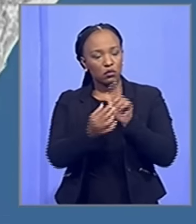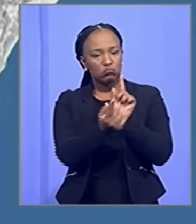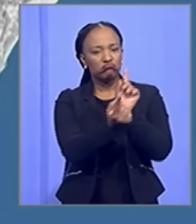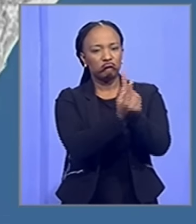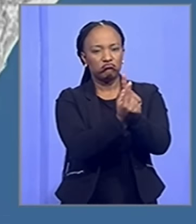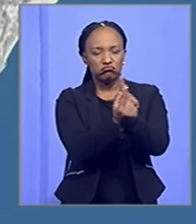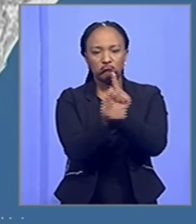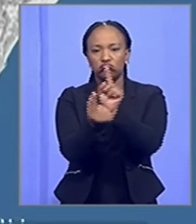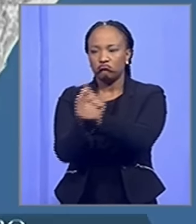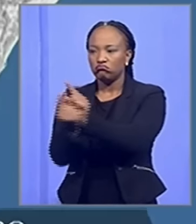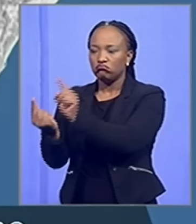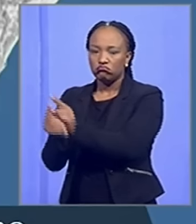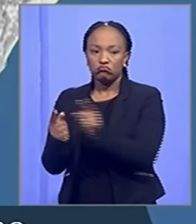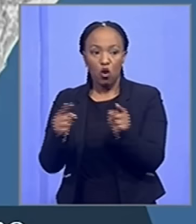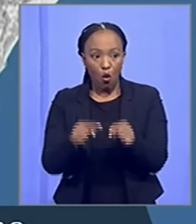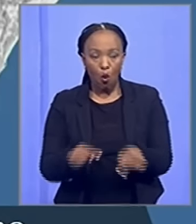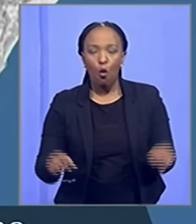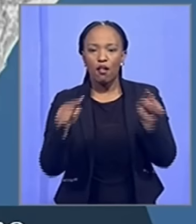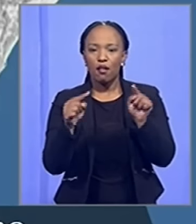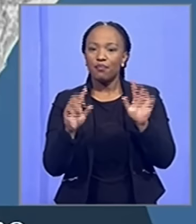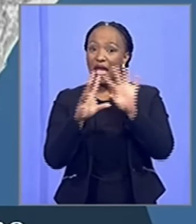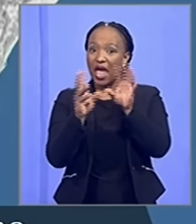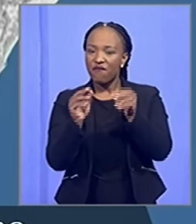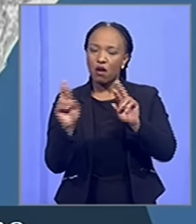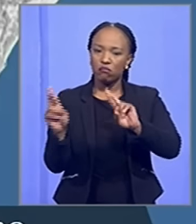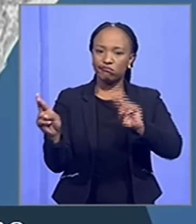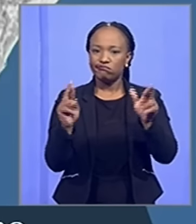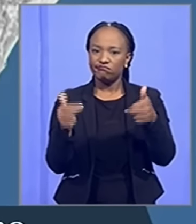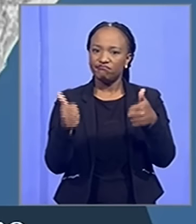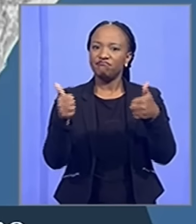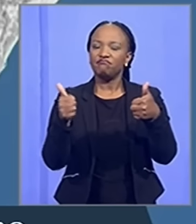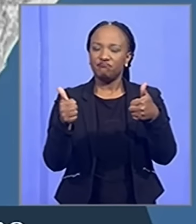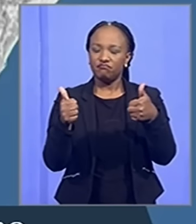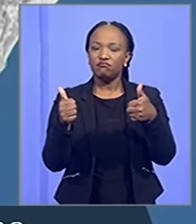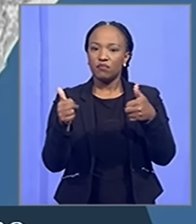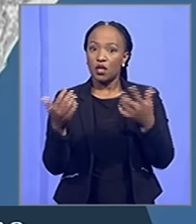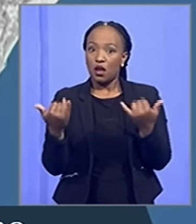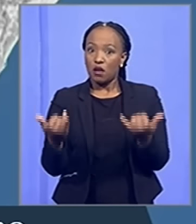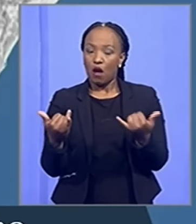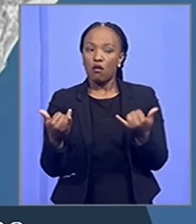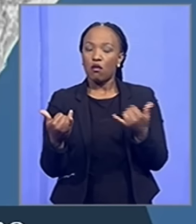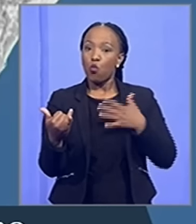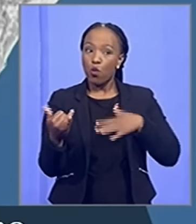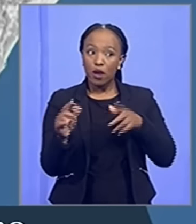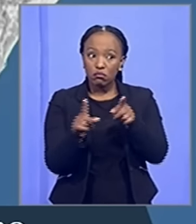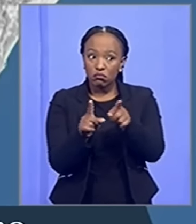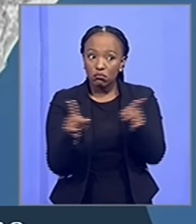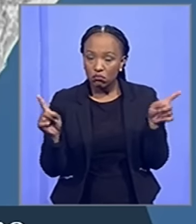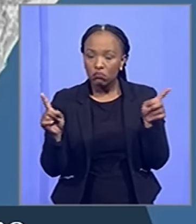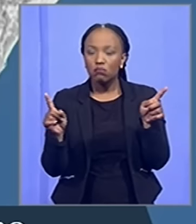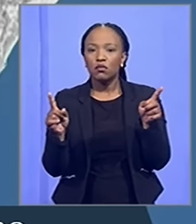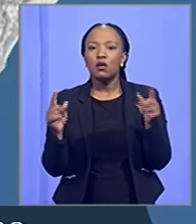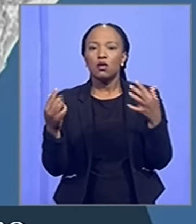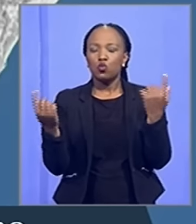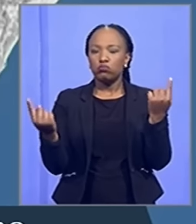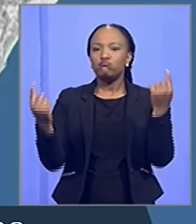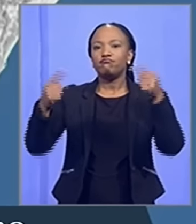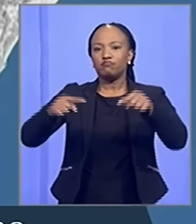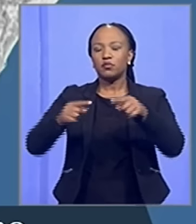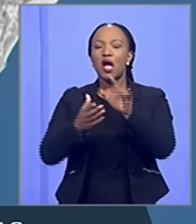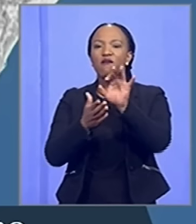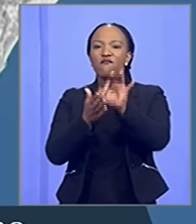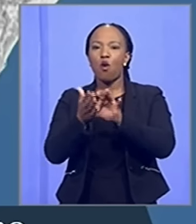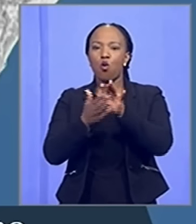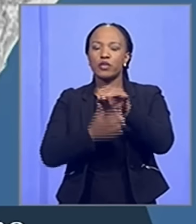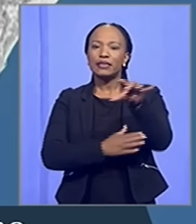station. Tsotlhe di apere tshiamo, re lebeletse fela gore lotlhe le nanogele ko di-voting station tsa lona